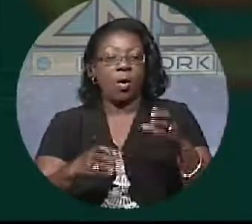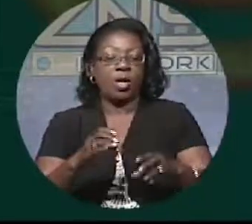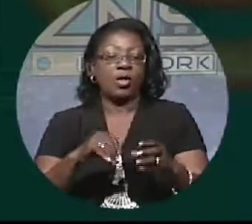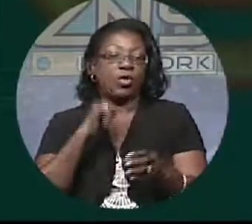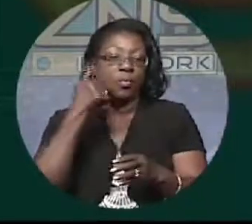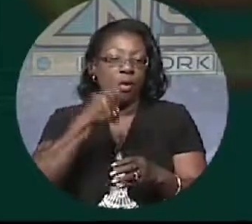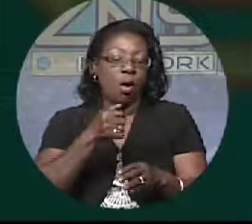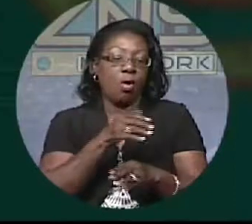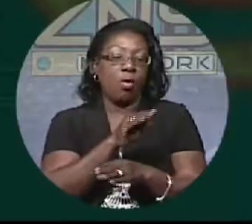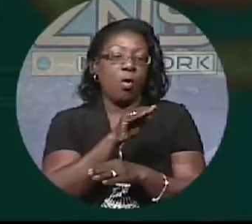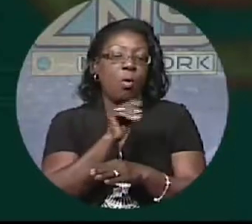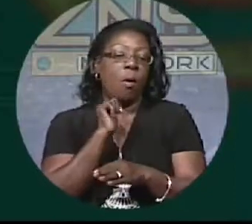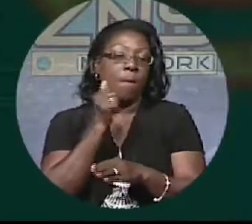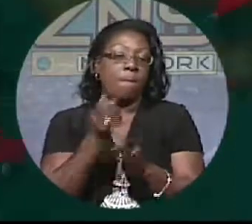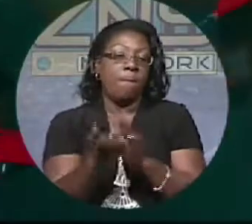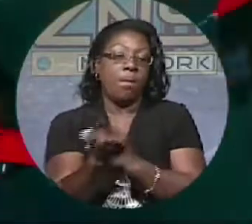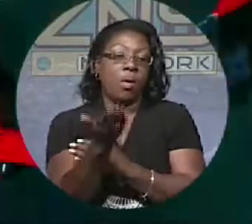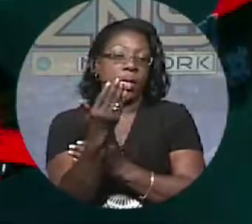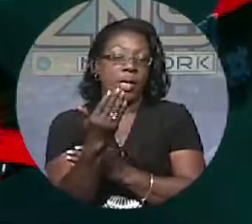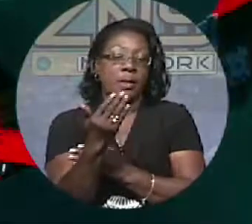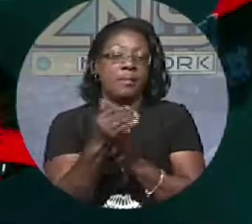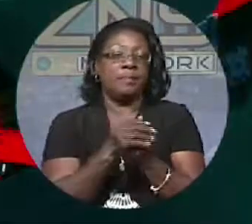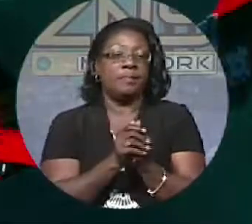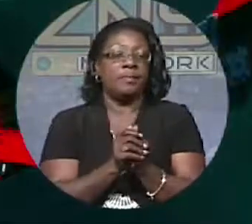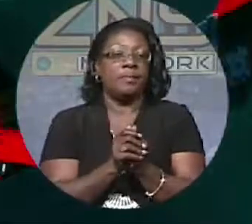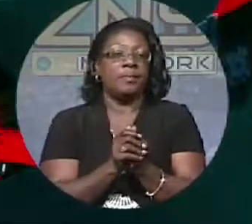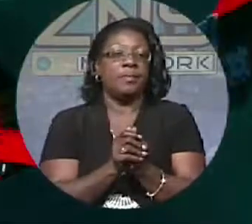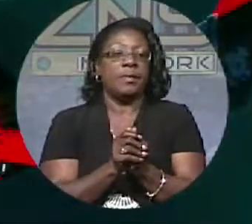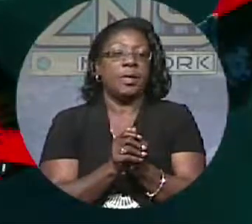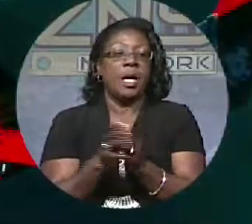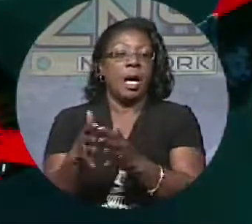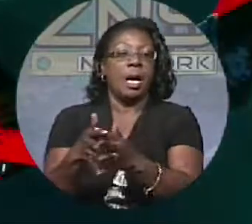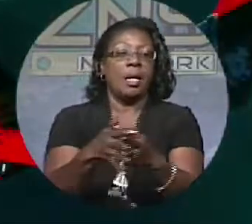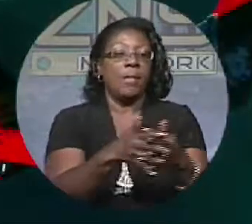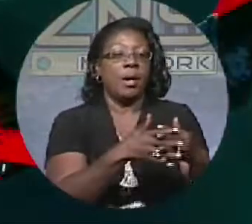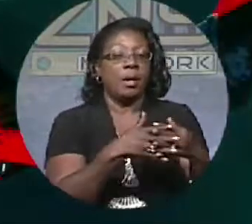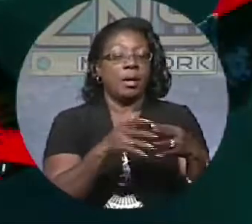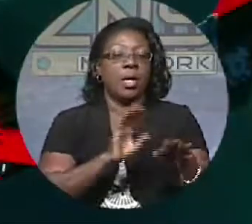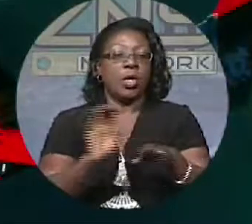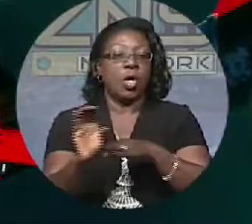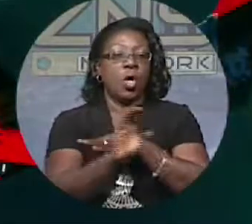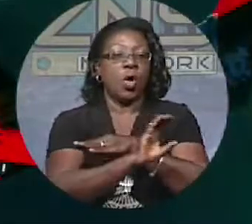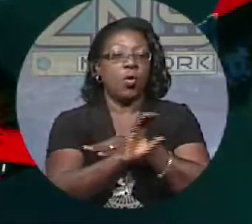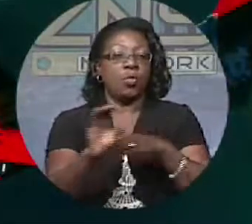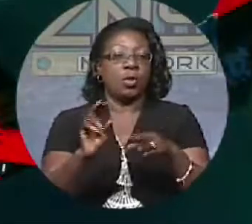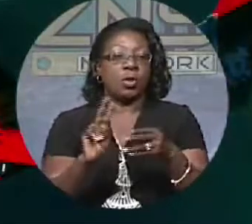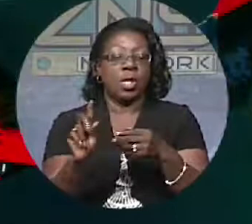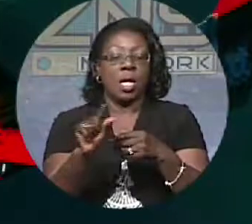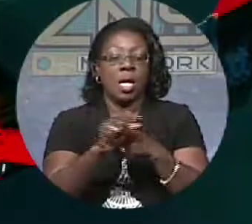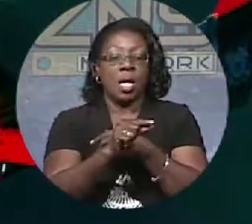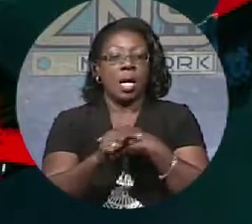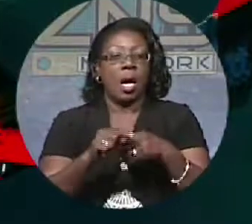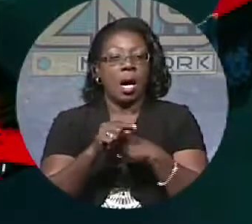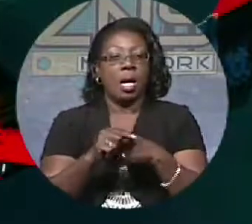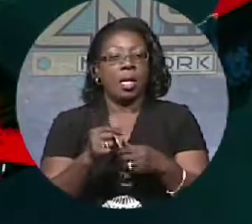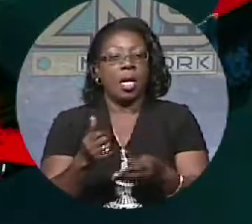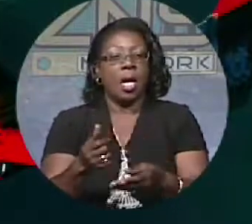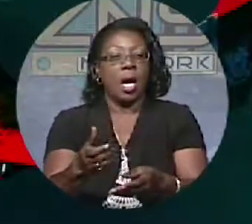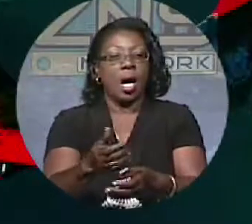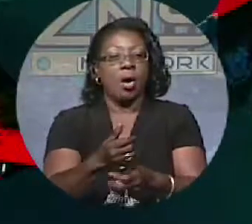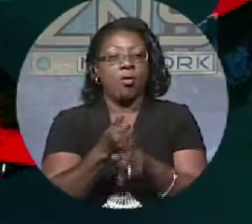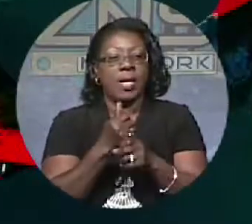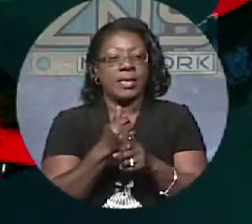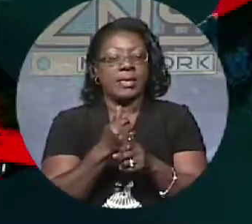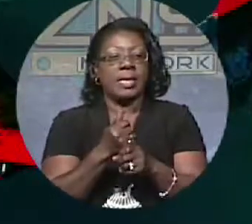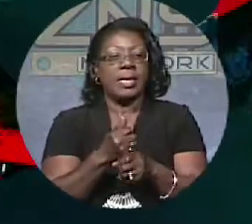10 o'clock on Monday morning. A United States Coast Guard crew rescued a man found clinging to his boat that